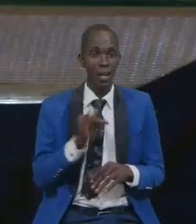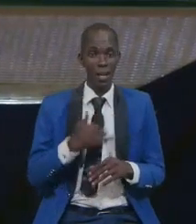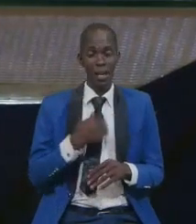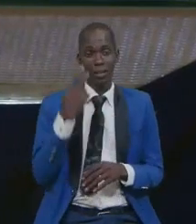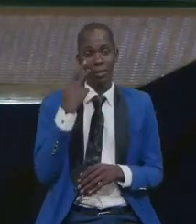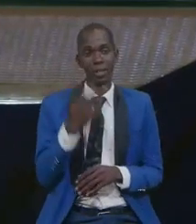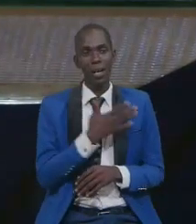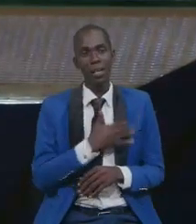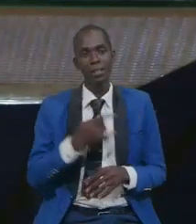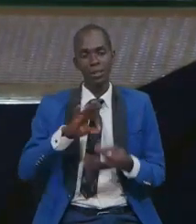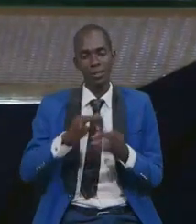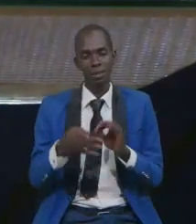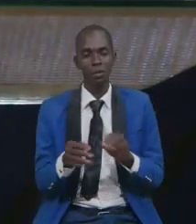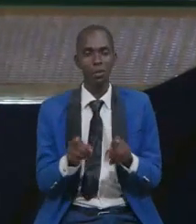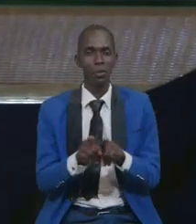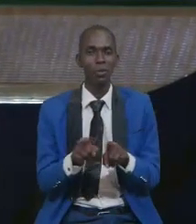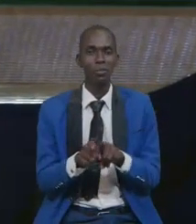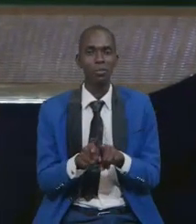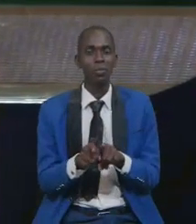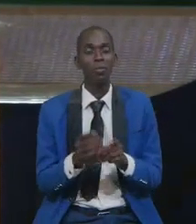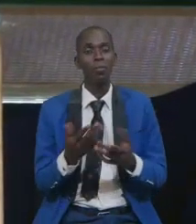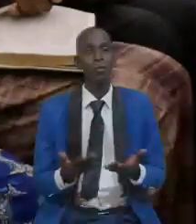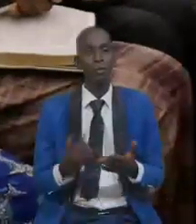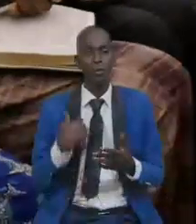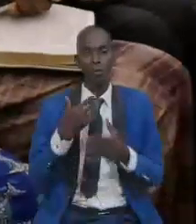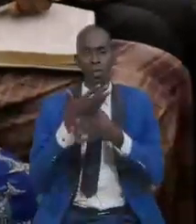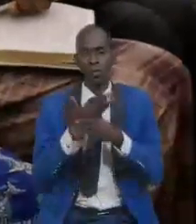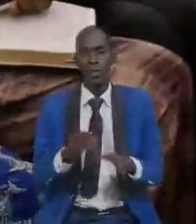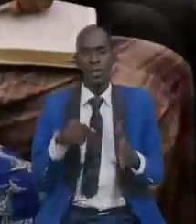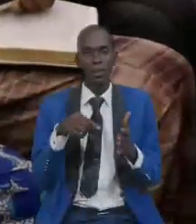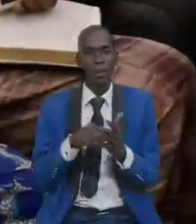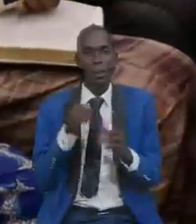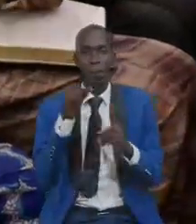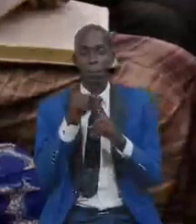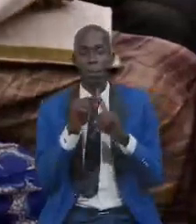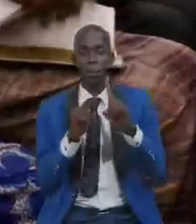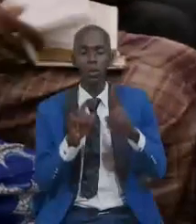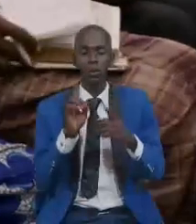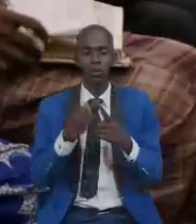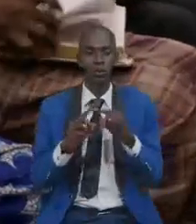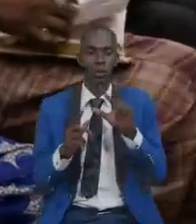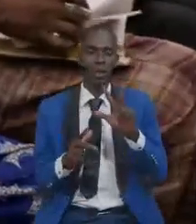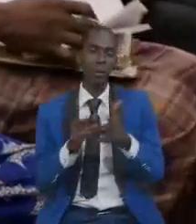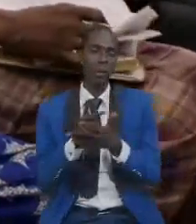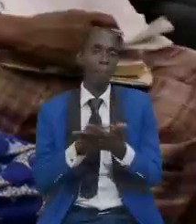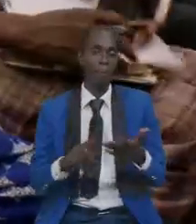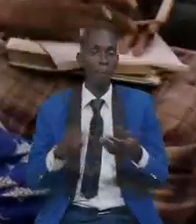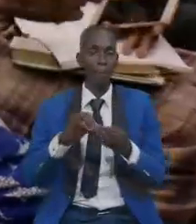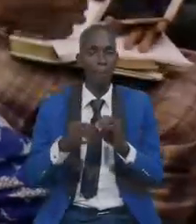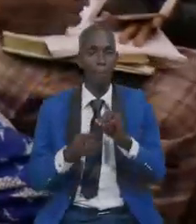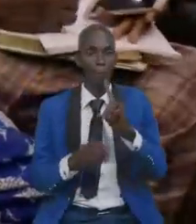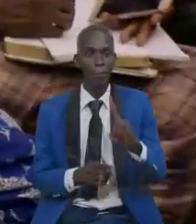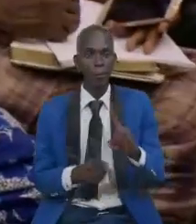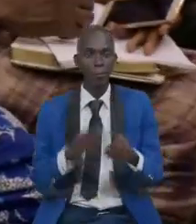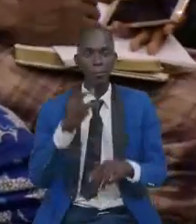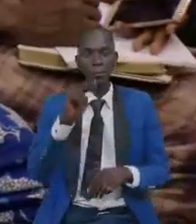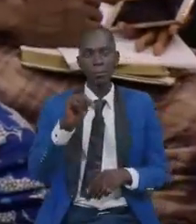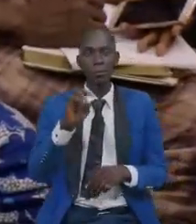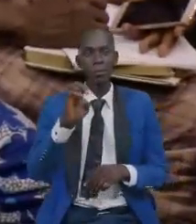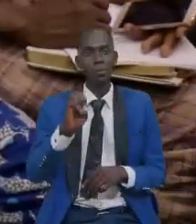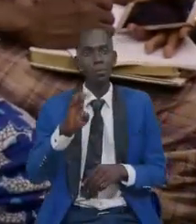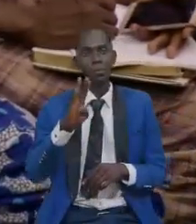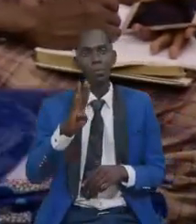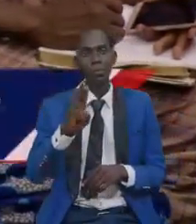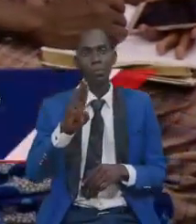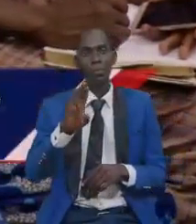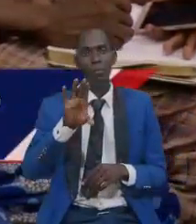interpretation thereof. We're dividing this to three parts. Number one, Nebuchadnezzar's